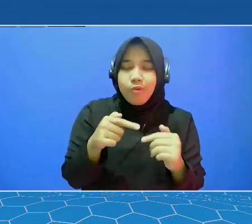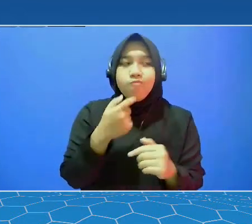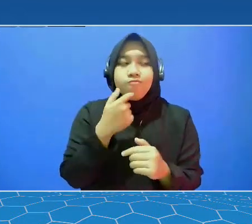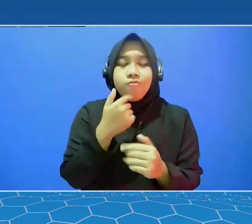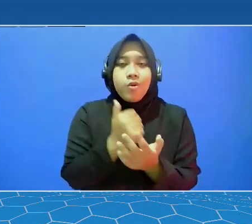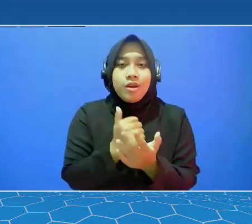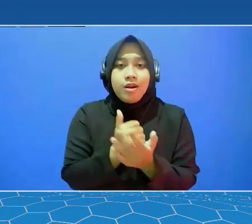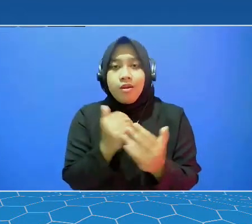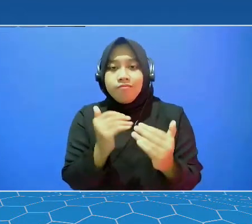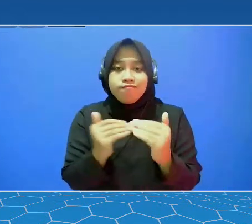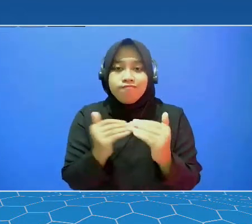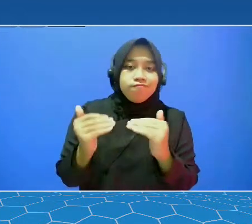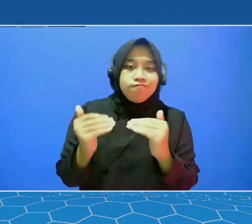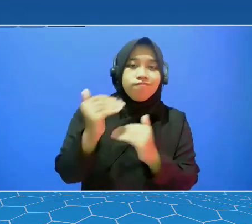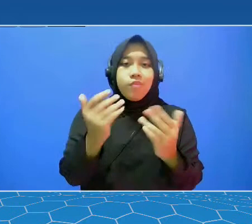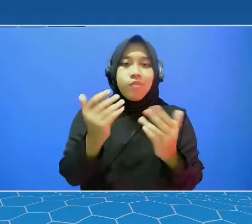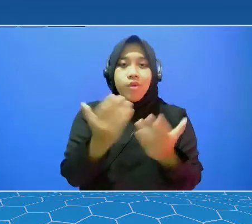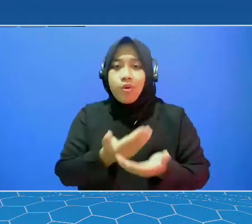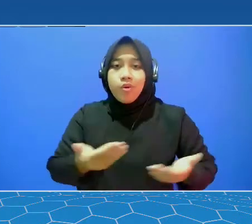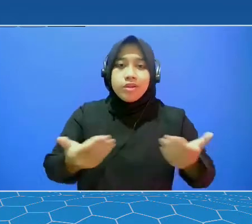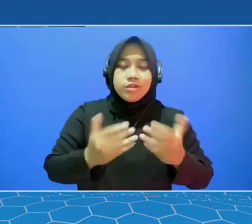I hopefully will